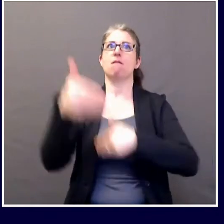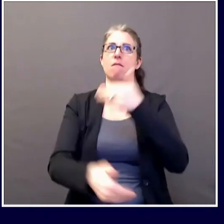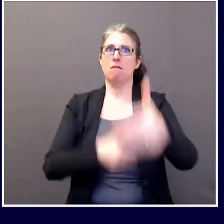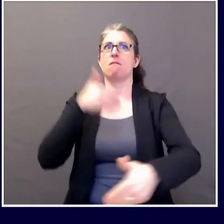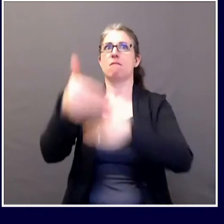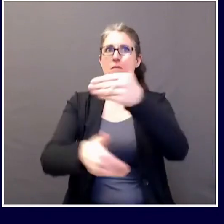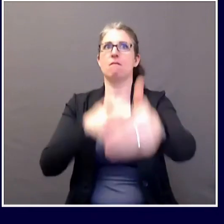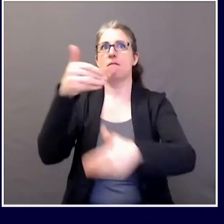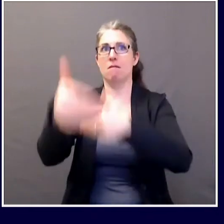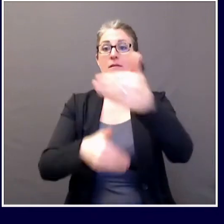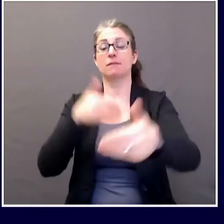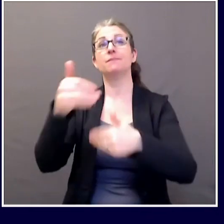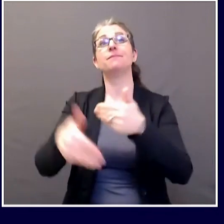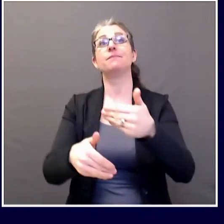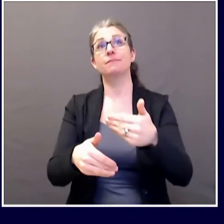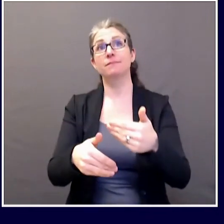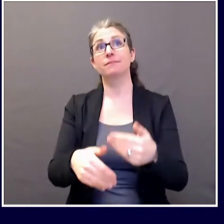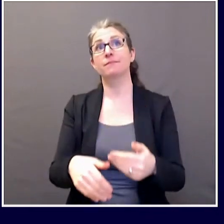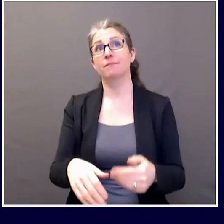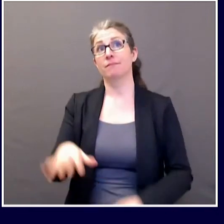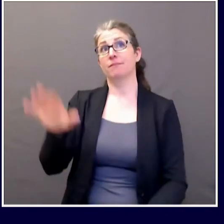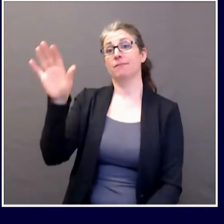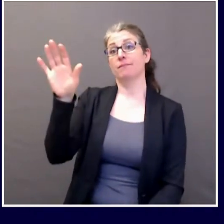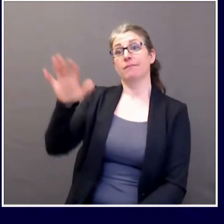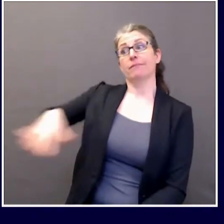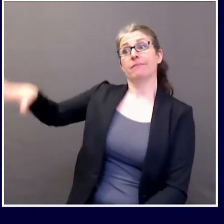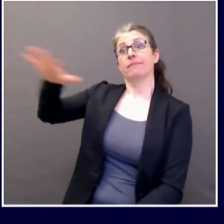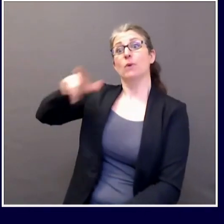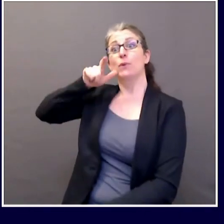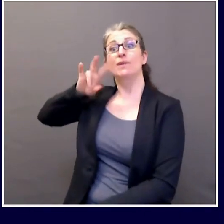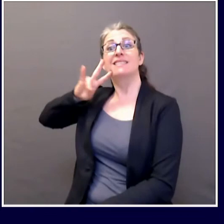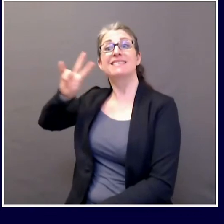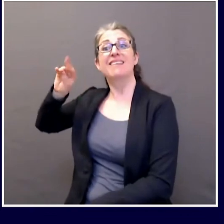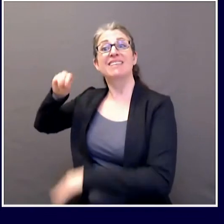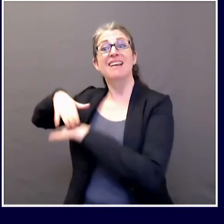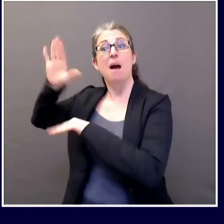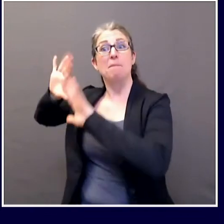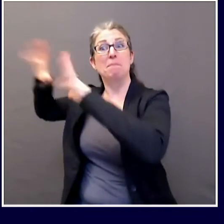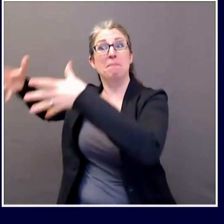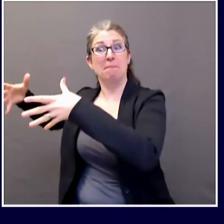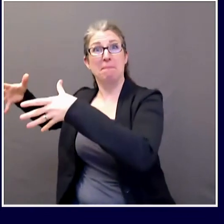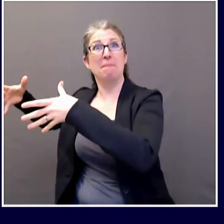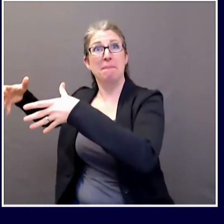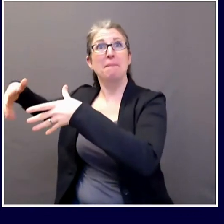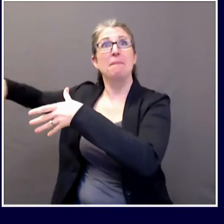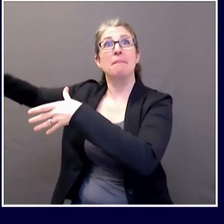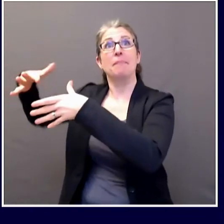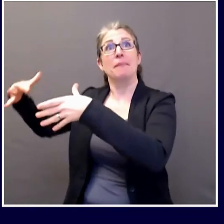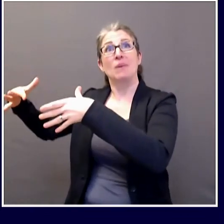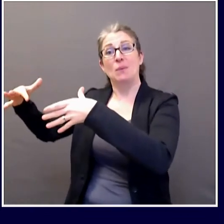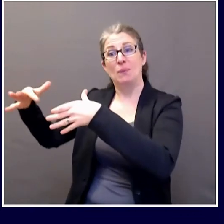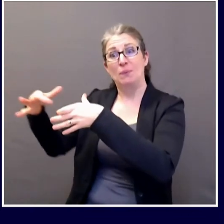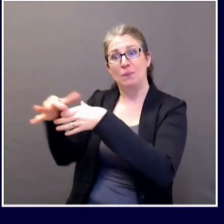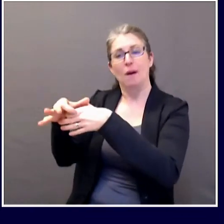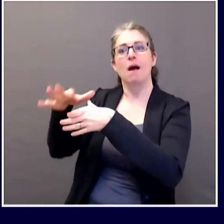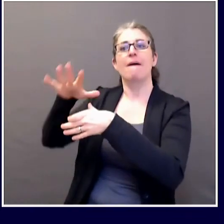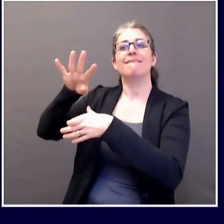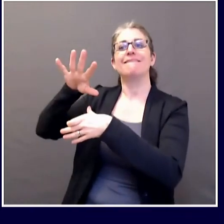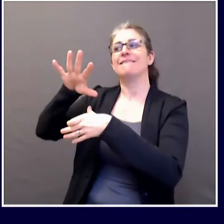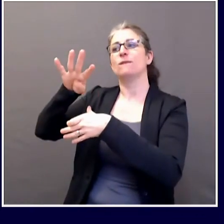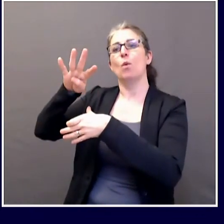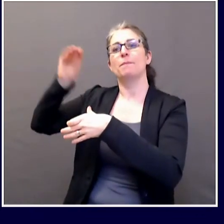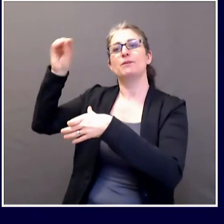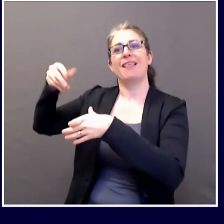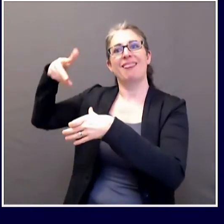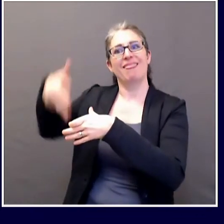54% of Maine people aged 70 and over have received at least their first dose of COVID vaccine. I'd also